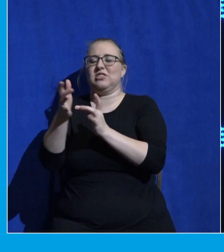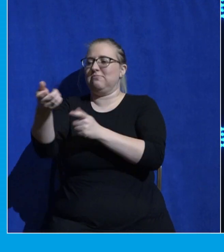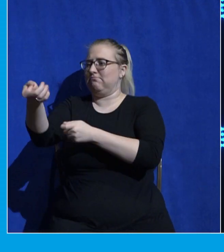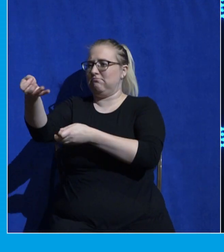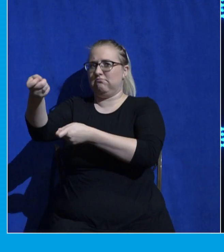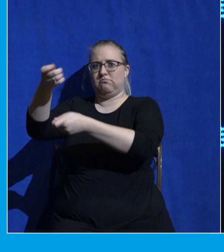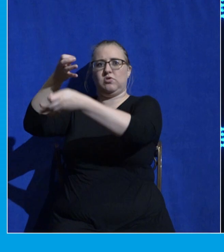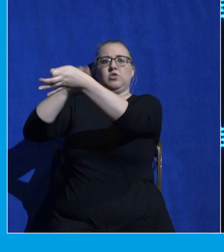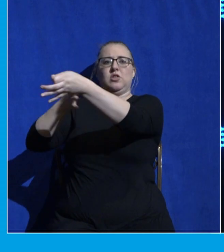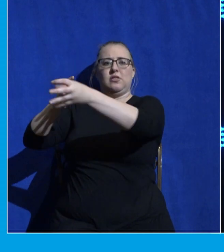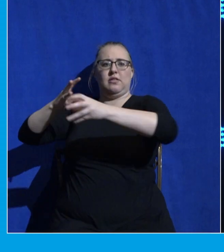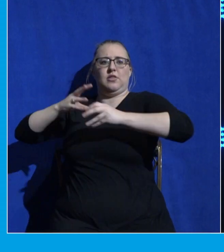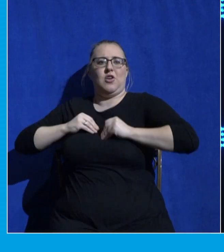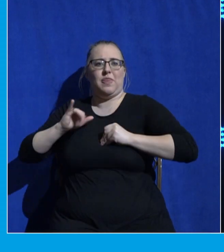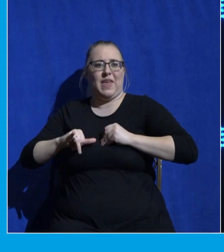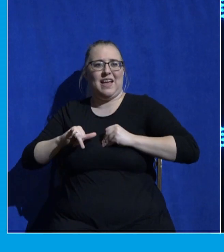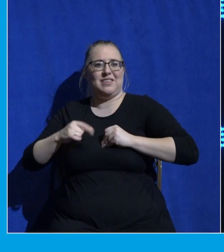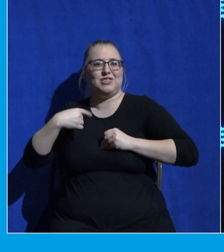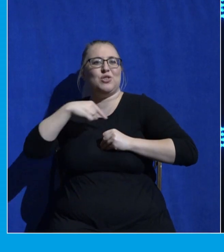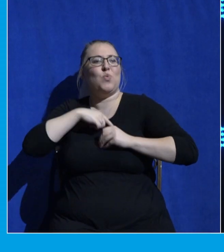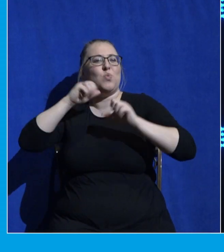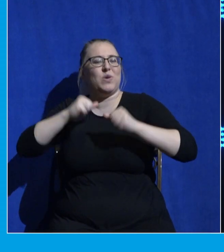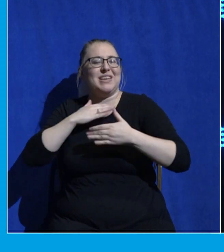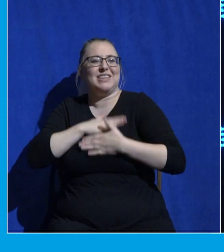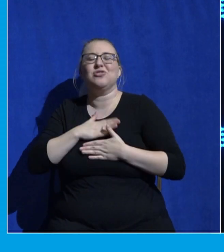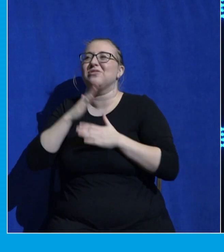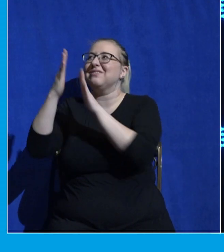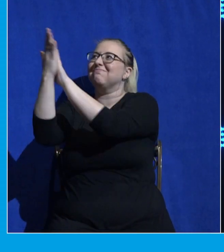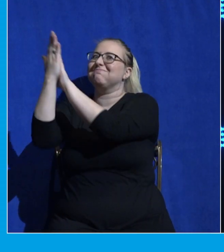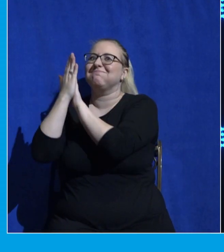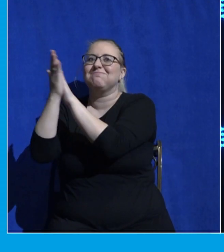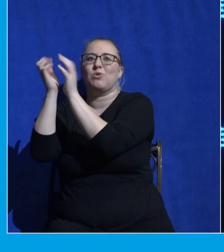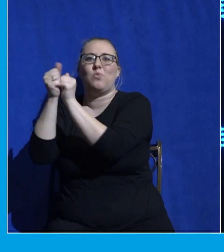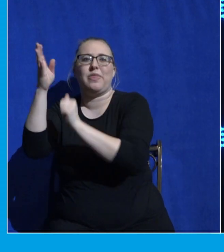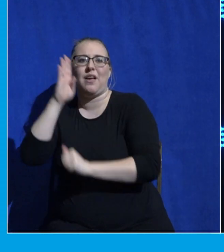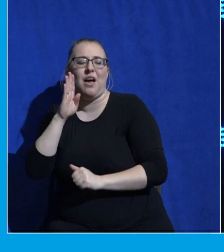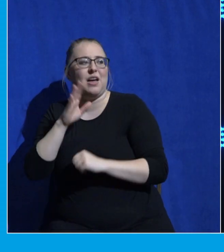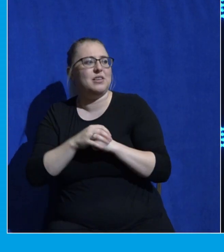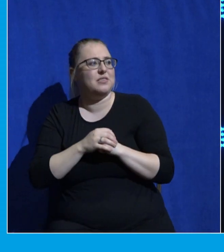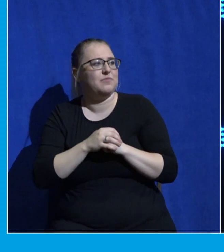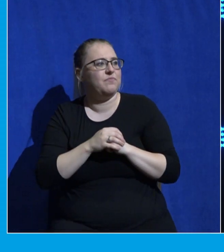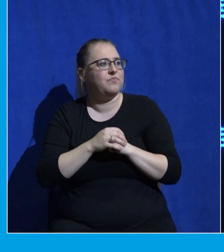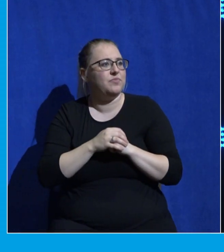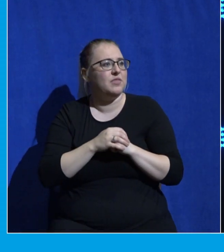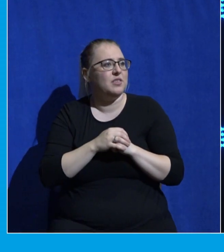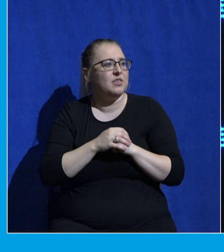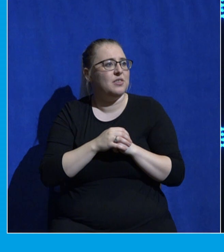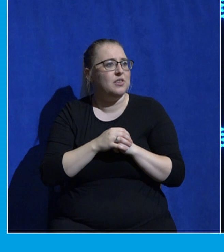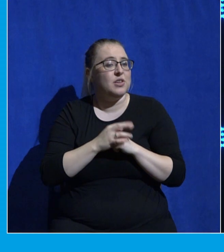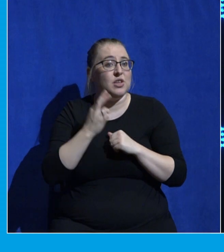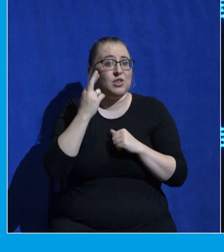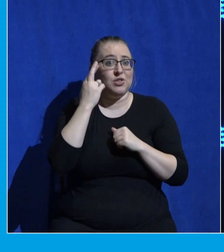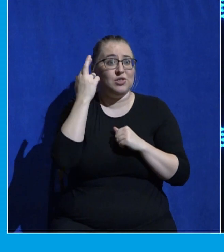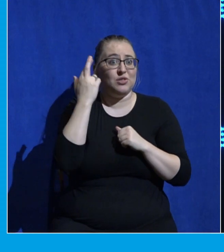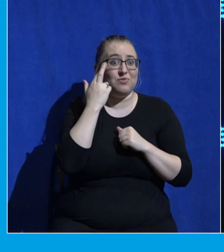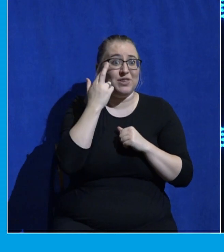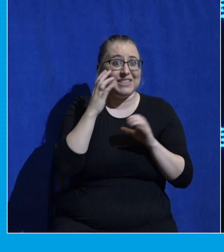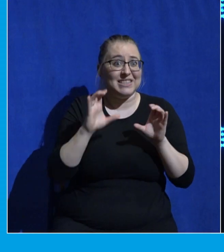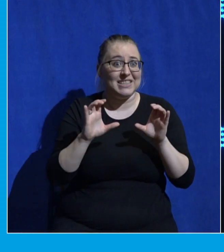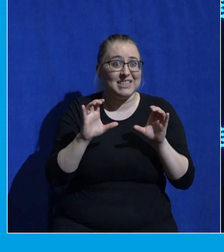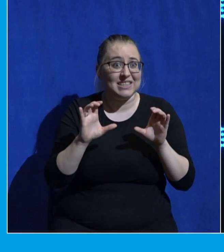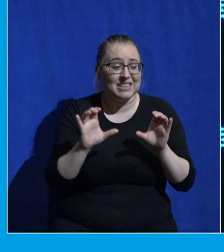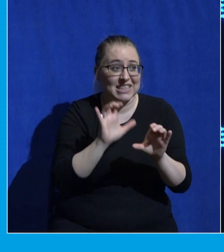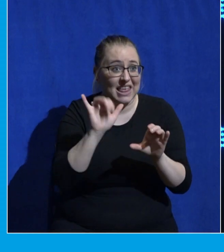that? Here's the reason. This is the reason why we've been declaring this whole song. The reason why that is because our God is a